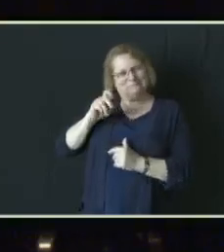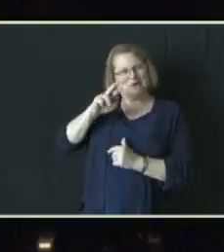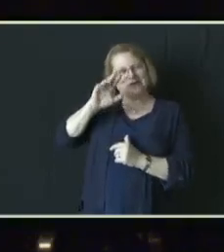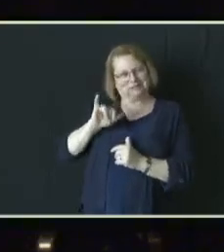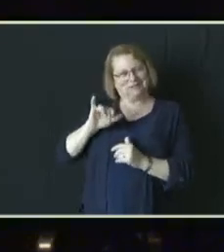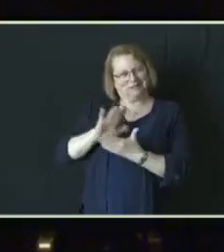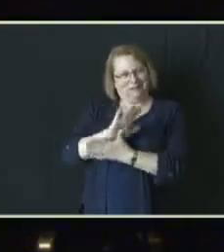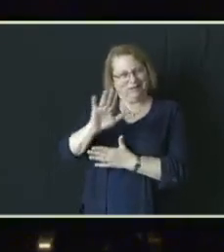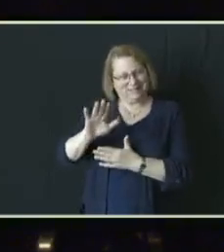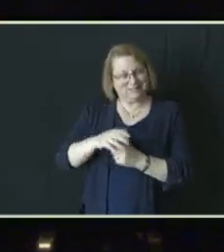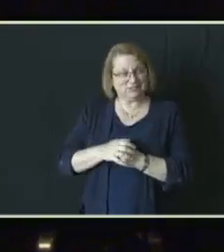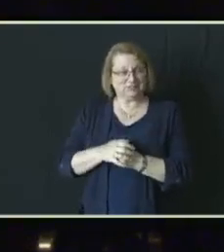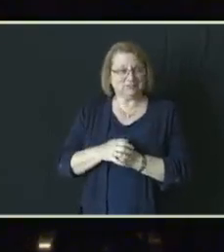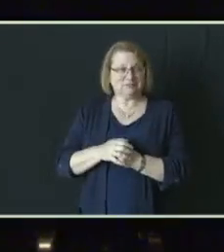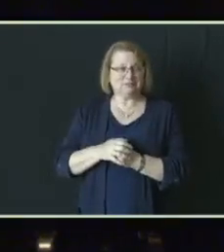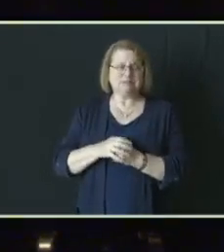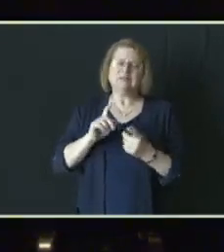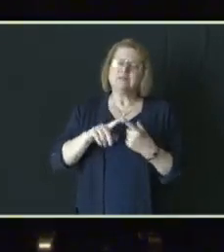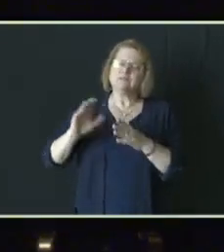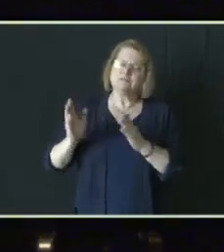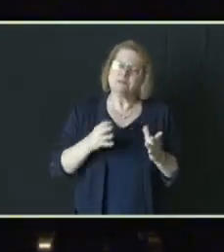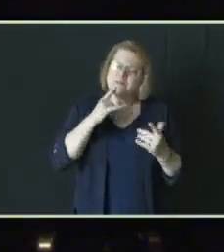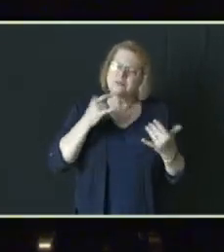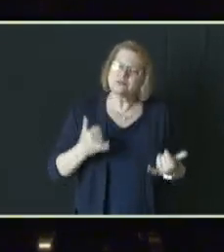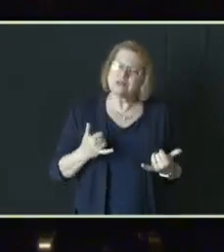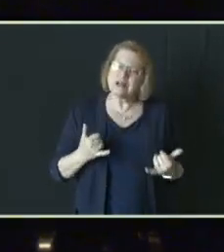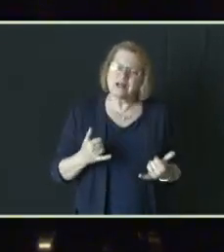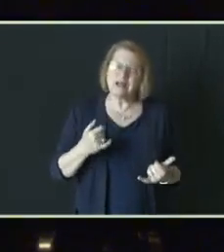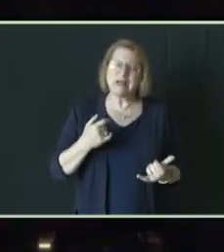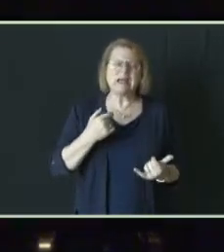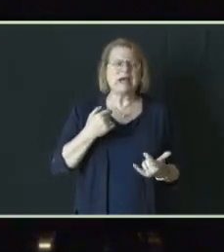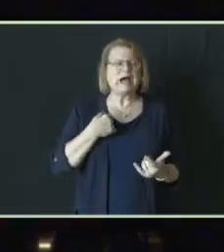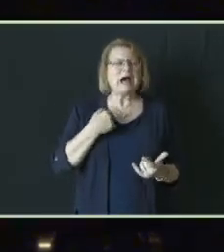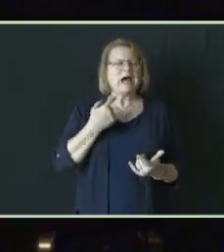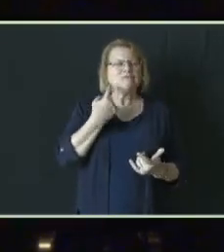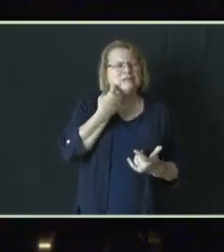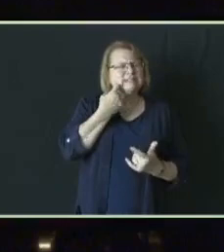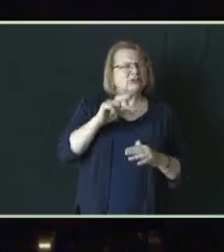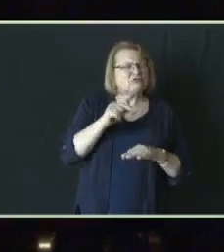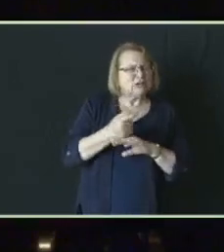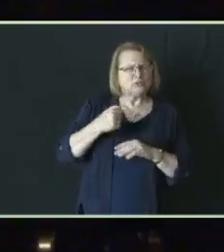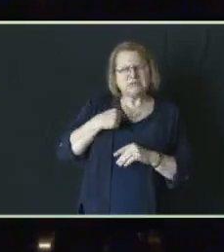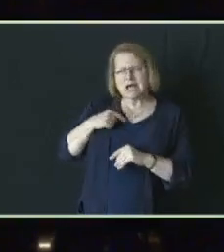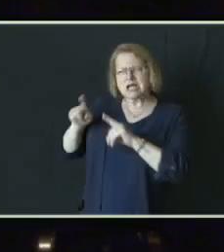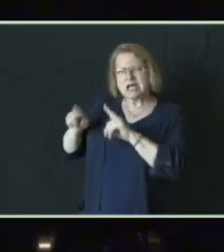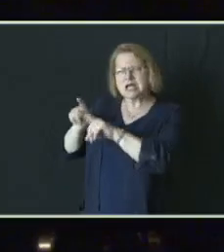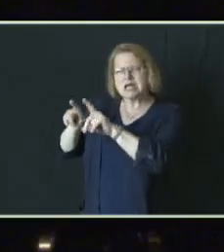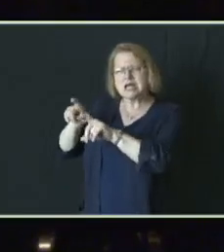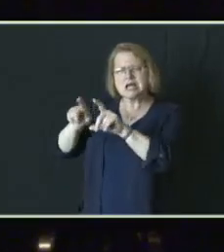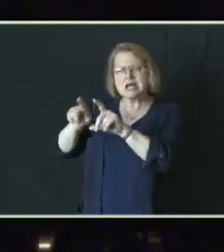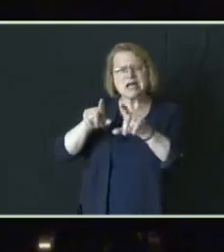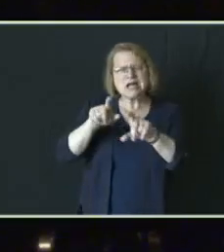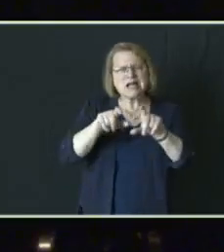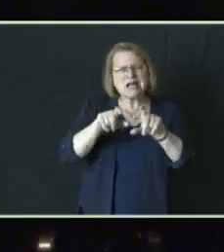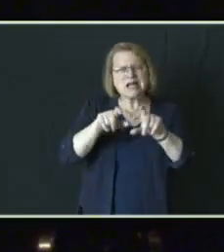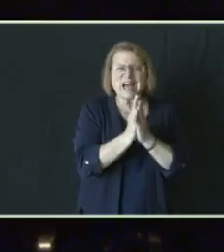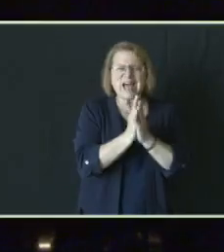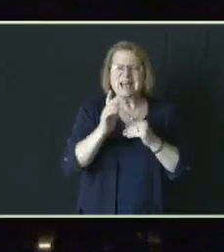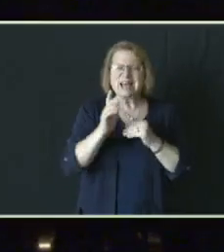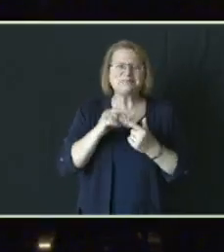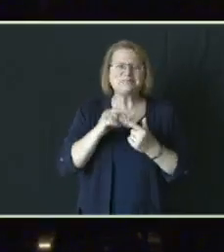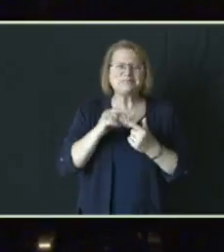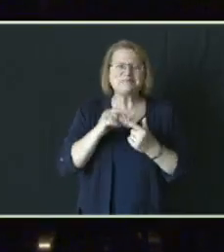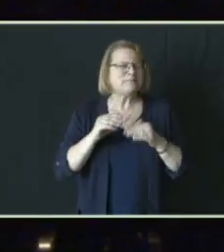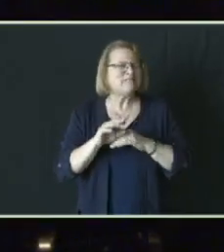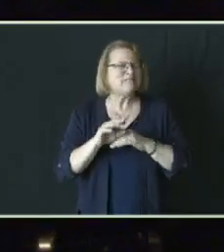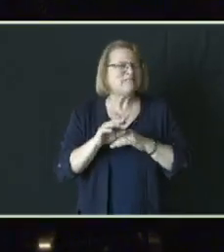In preparation for this day, I asked a few recent graduates and some close friends about some advice about what I should